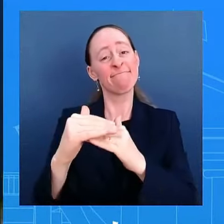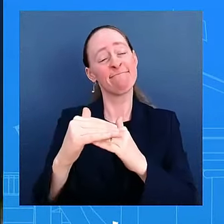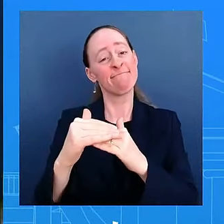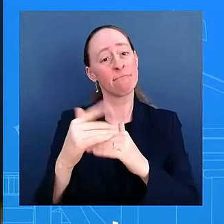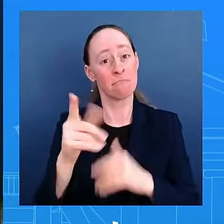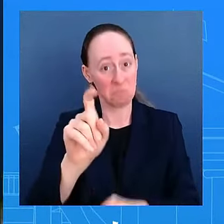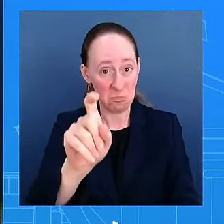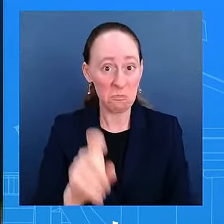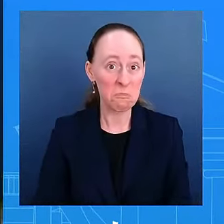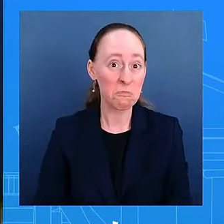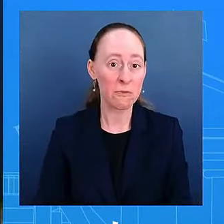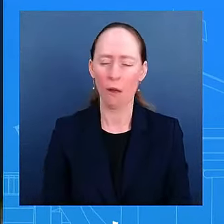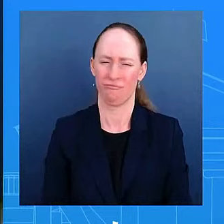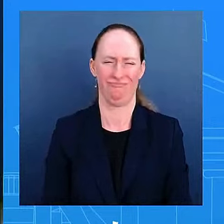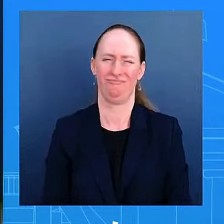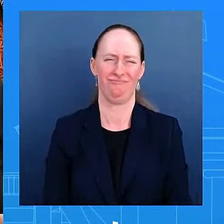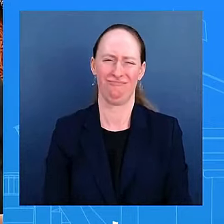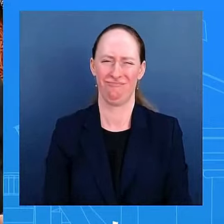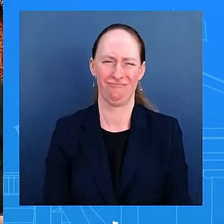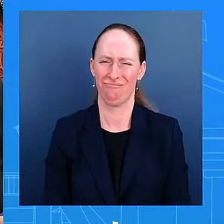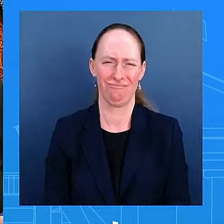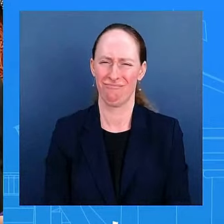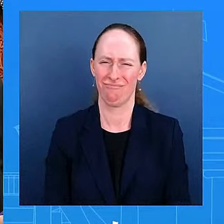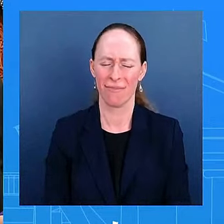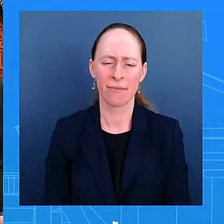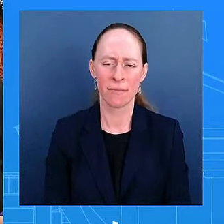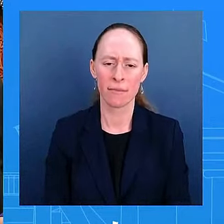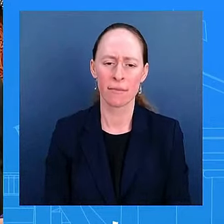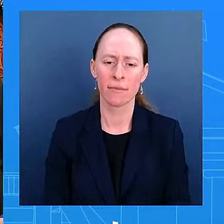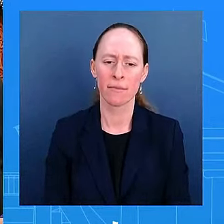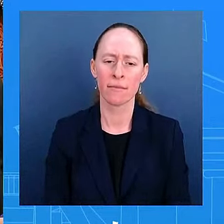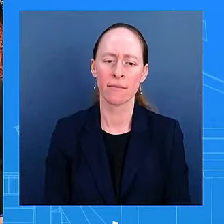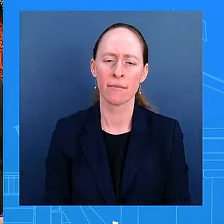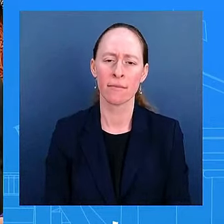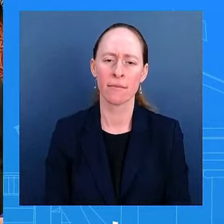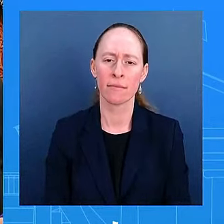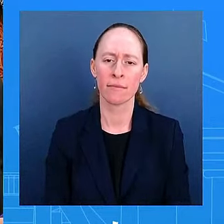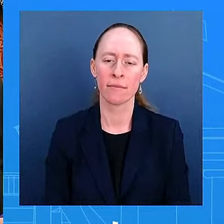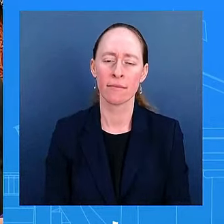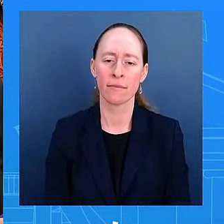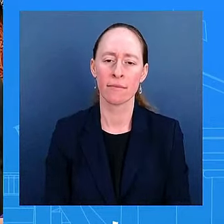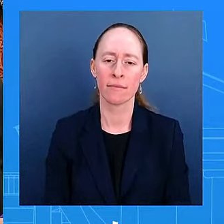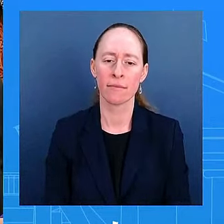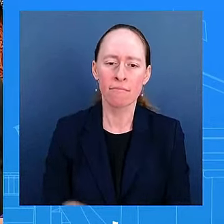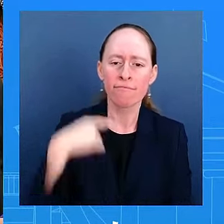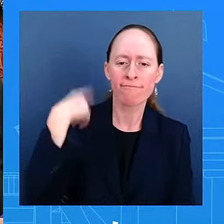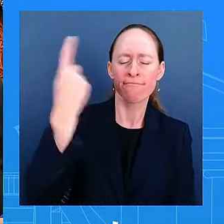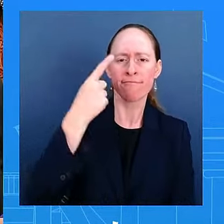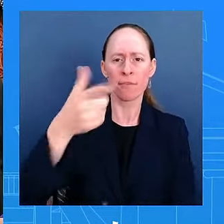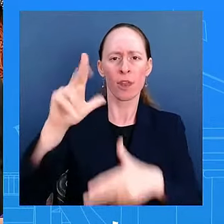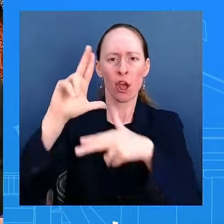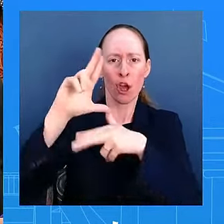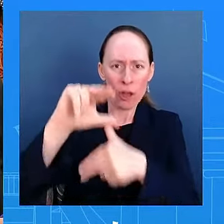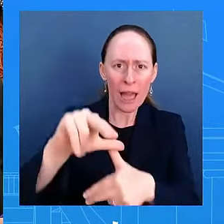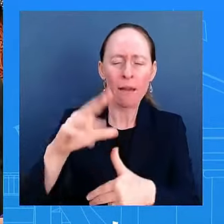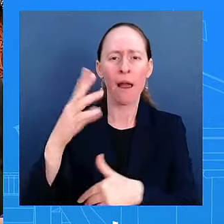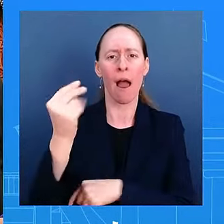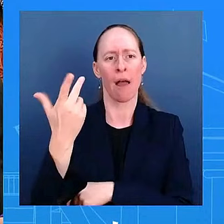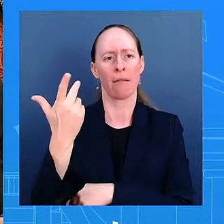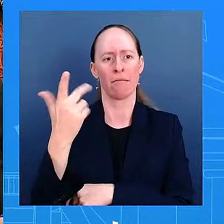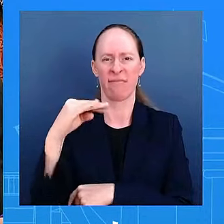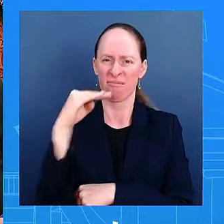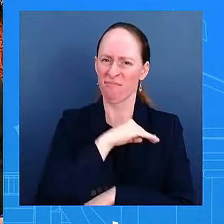Question about the disinformation with the hurricanes, and has the White House been in touch with the leadership of social media networks where a lot of